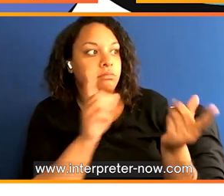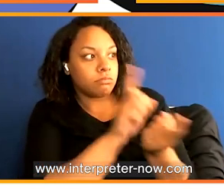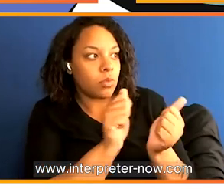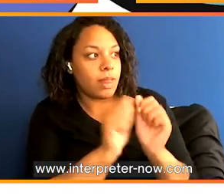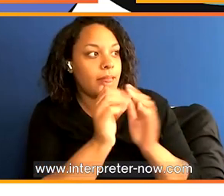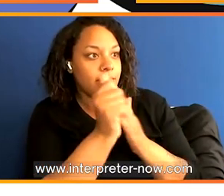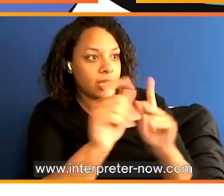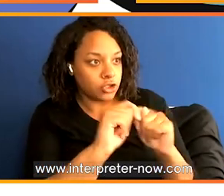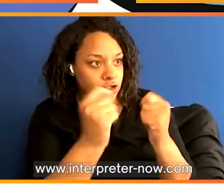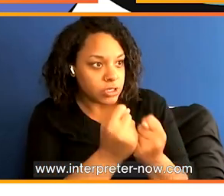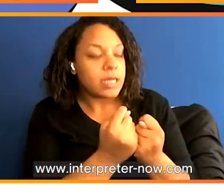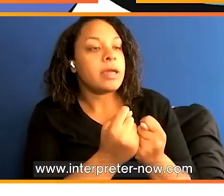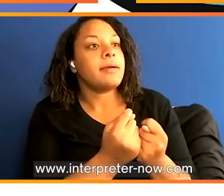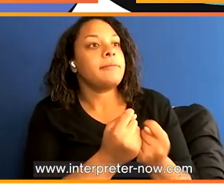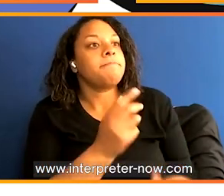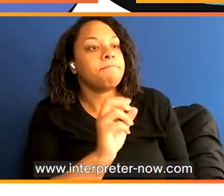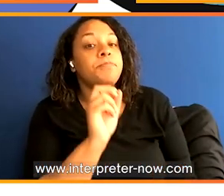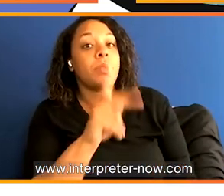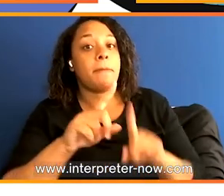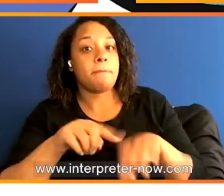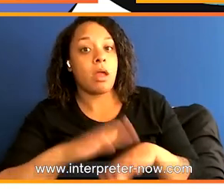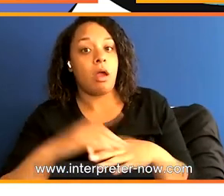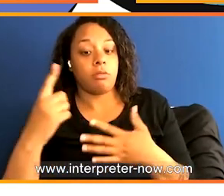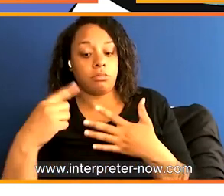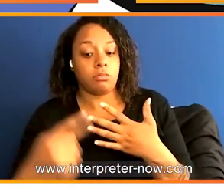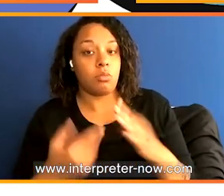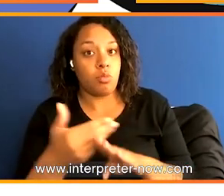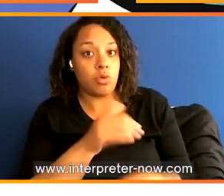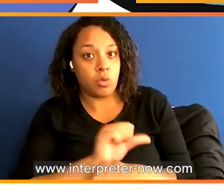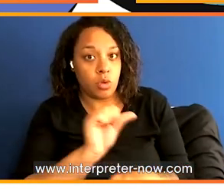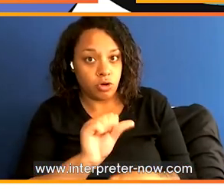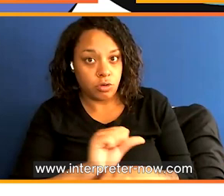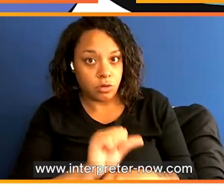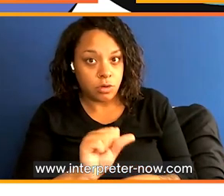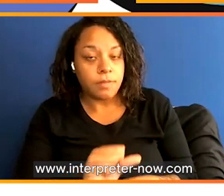leadership team and saying, all right, now based on all of the pre-work